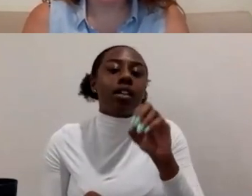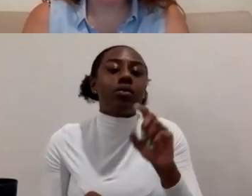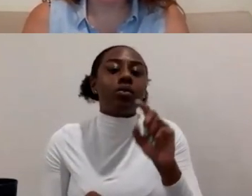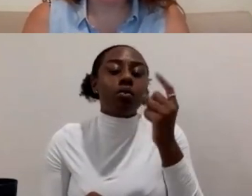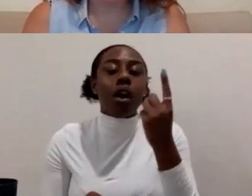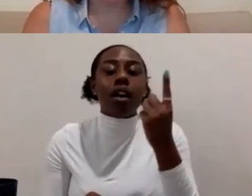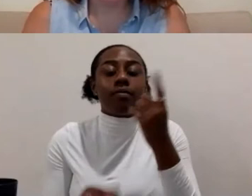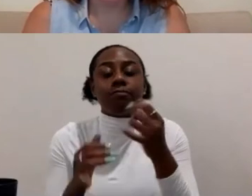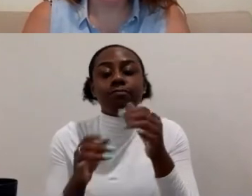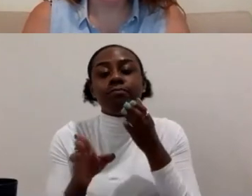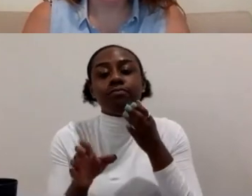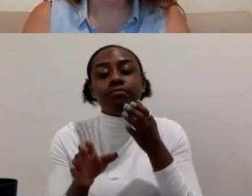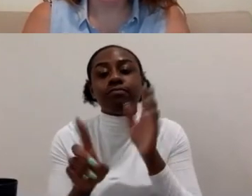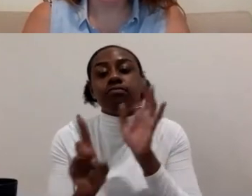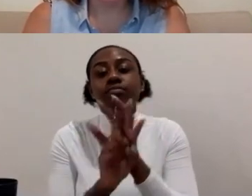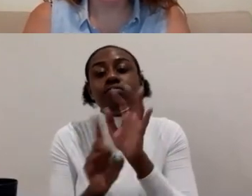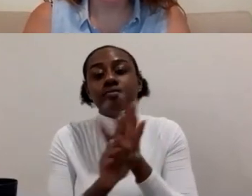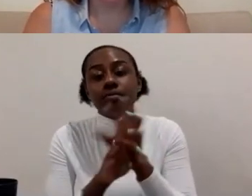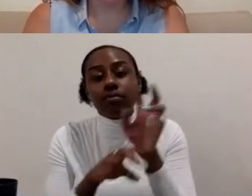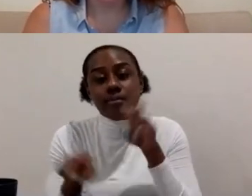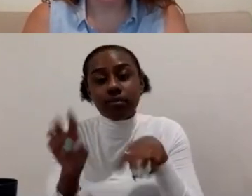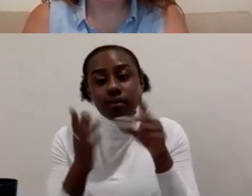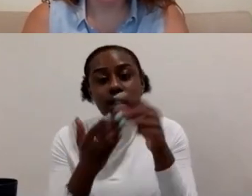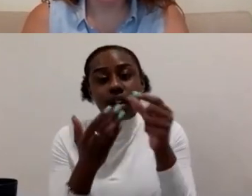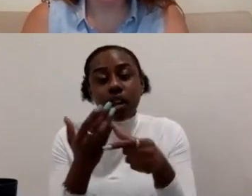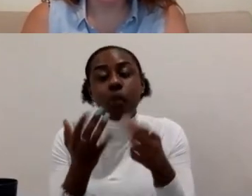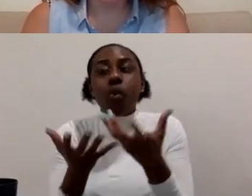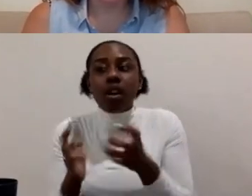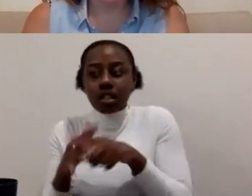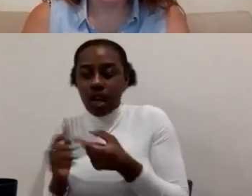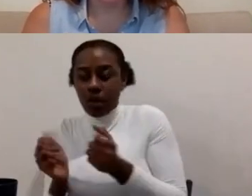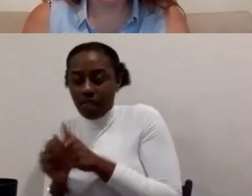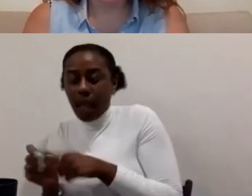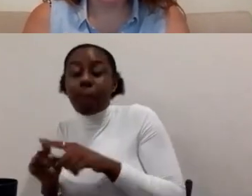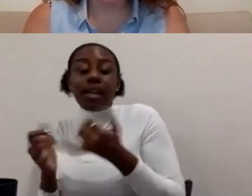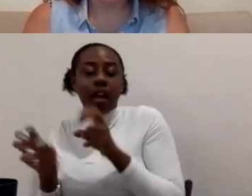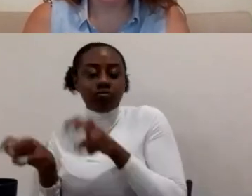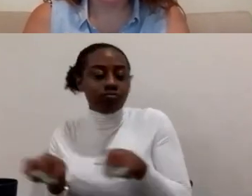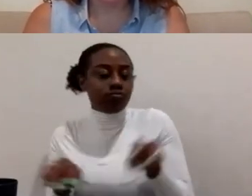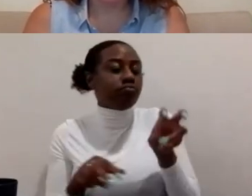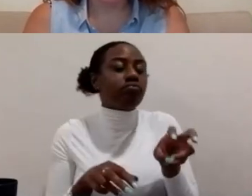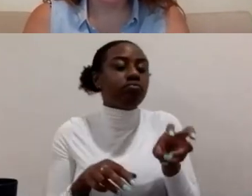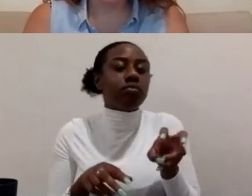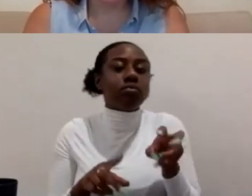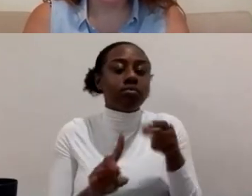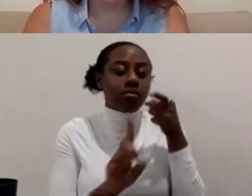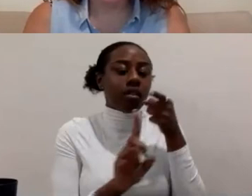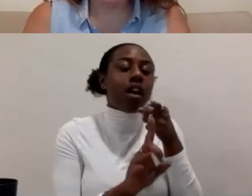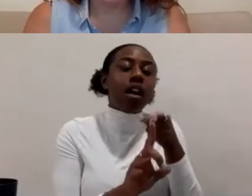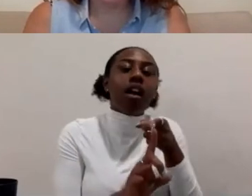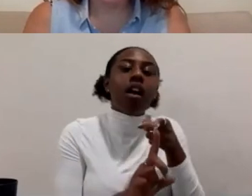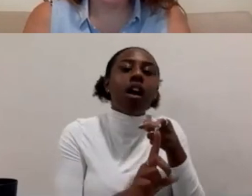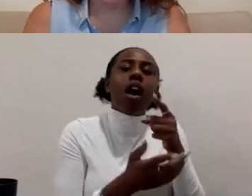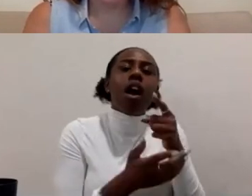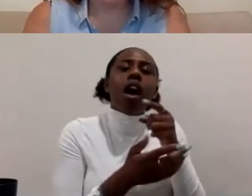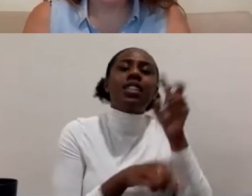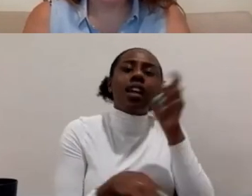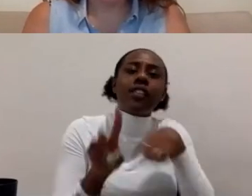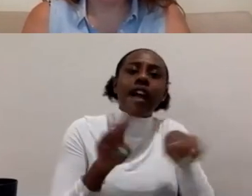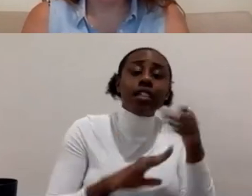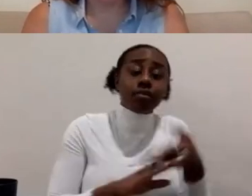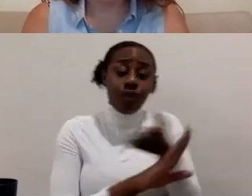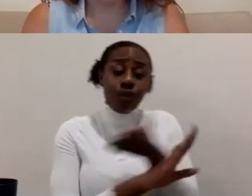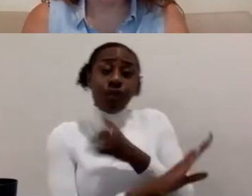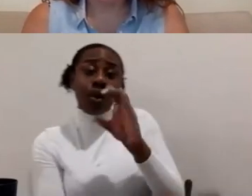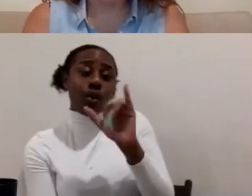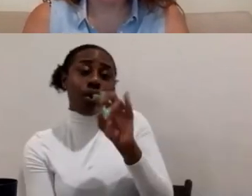wanted to start there, but we're actually going to jump into what did surveillance look like before COINTELPRO and after.